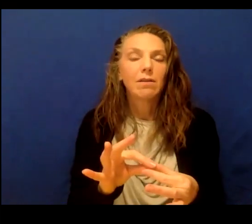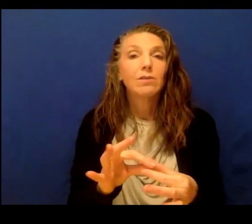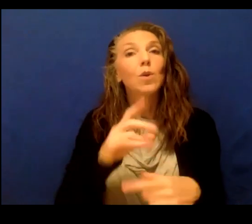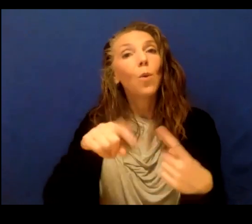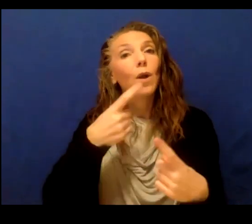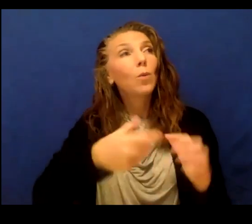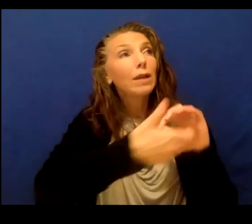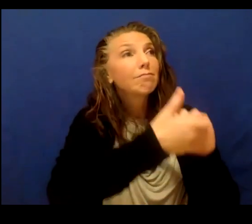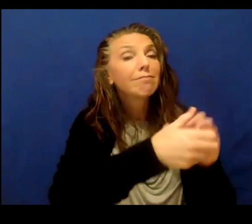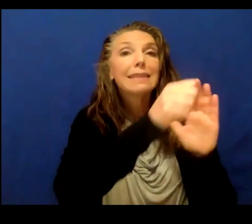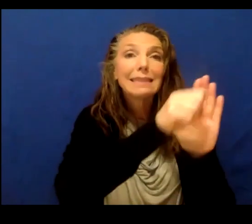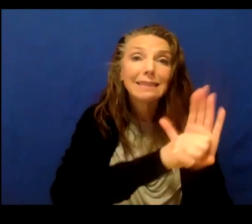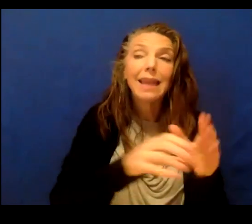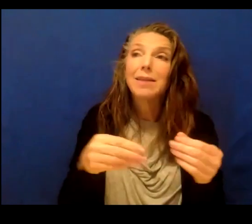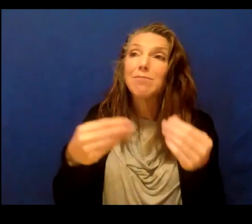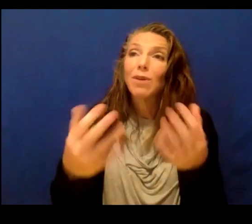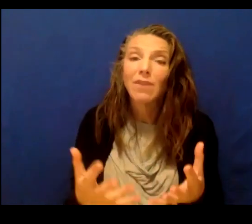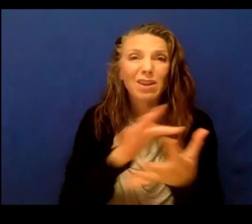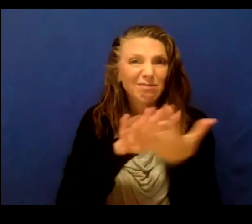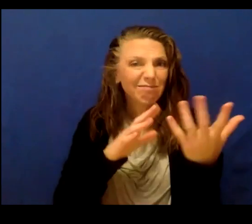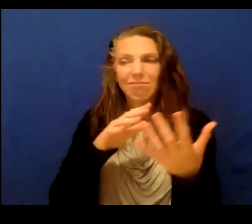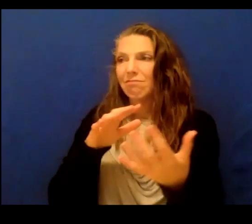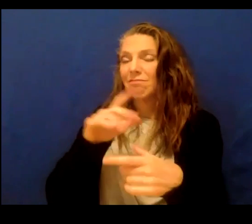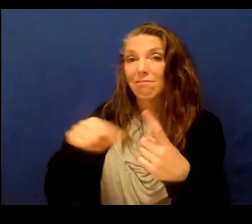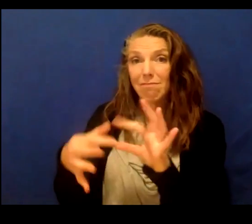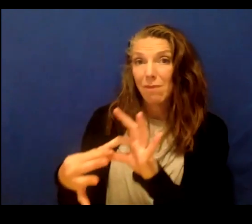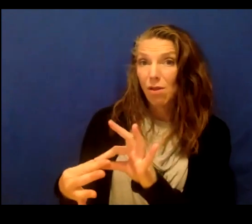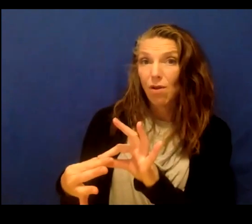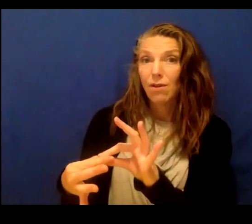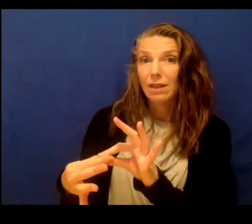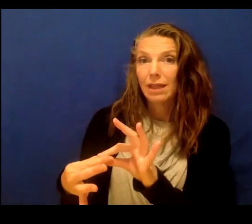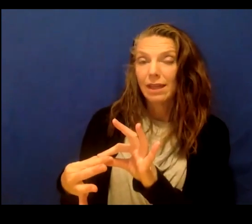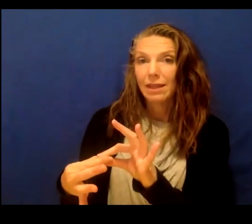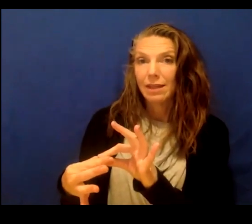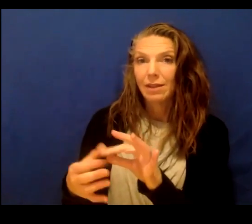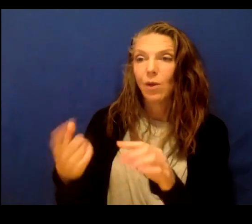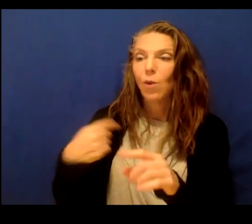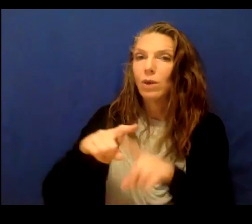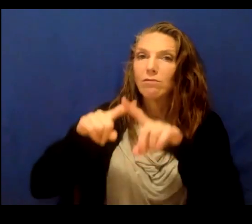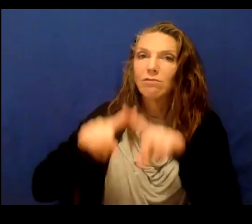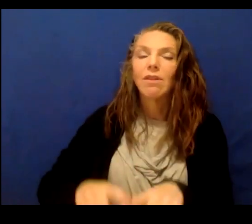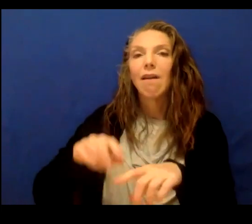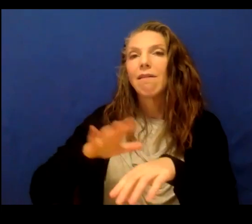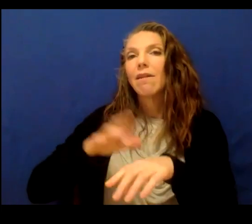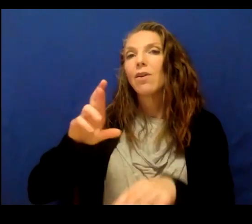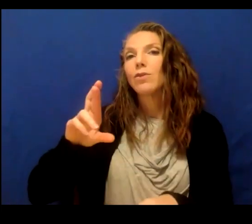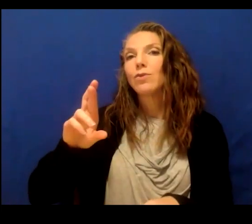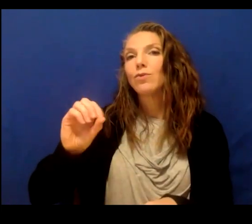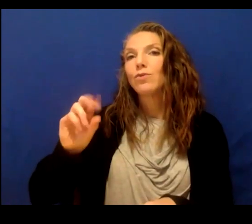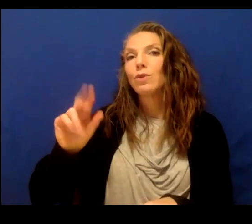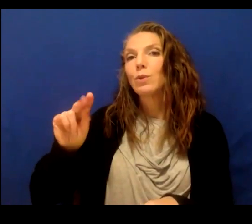programs or providers around belonging, we lean into routines because